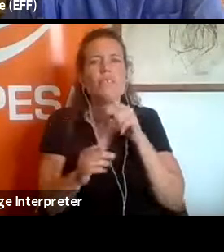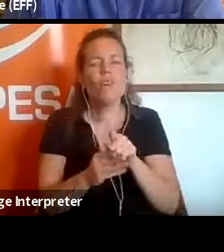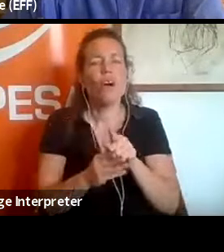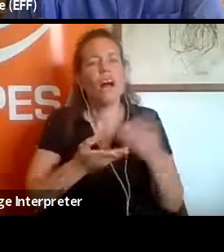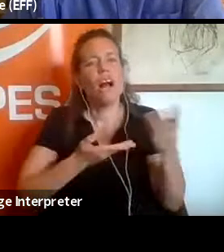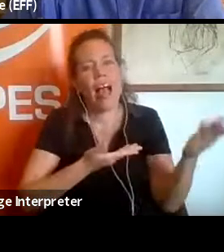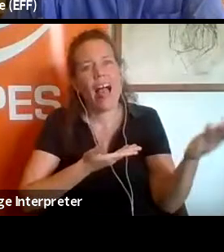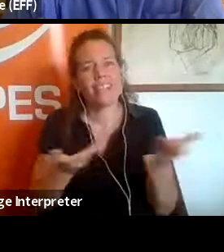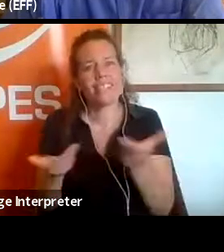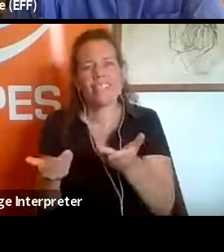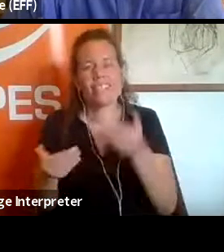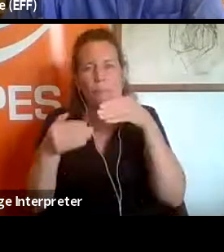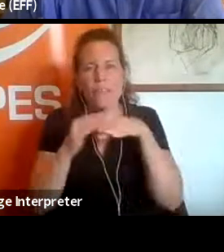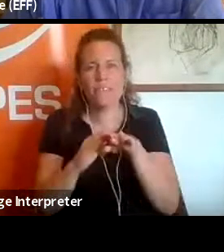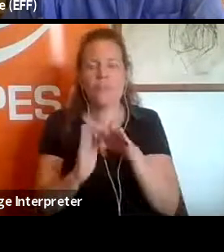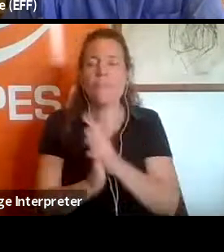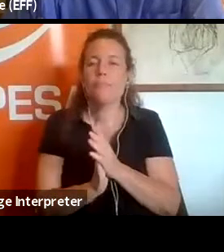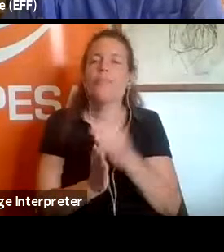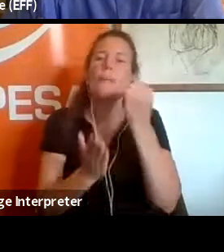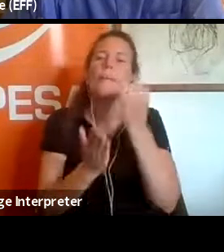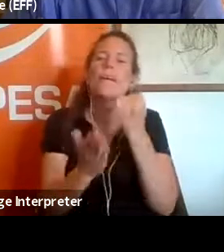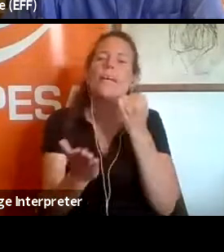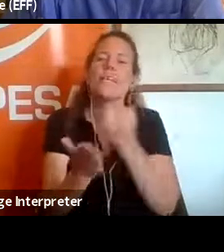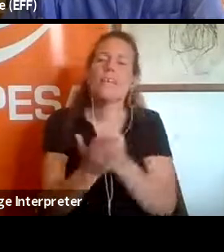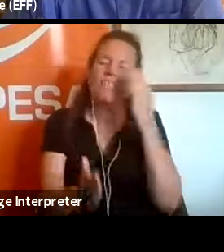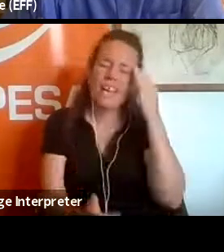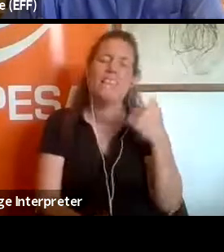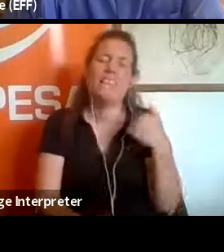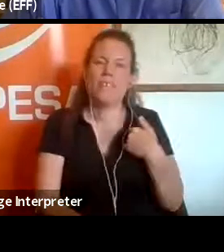accessibility, because I think